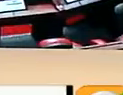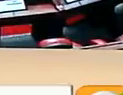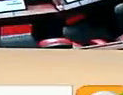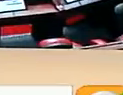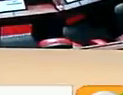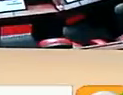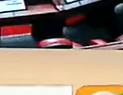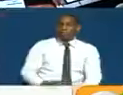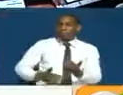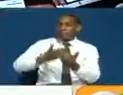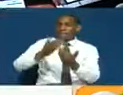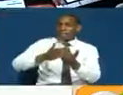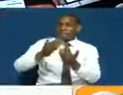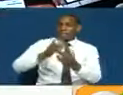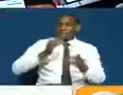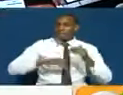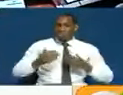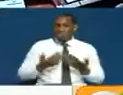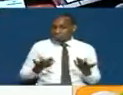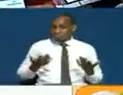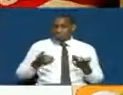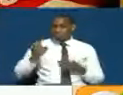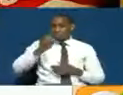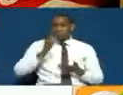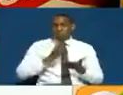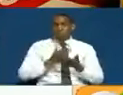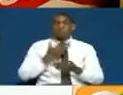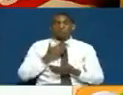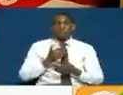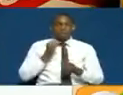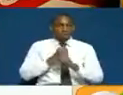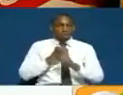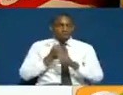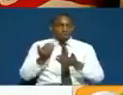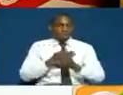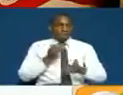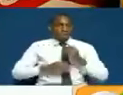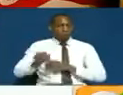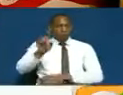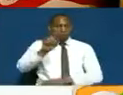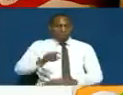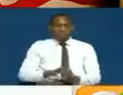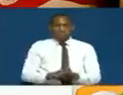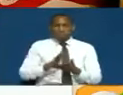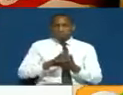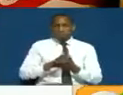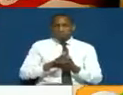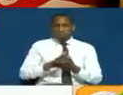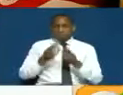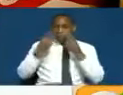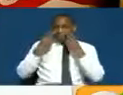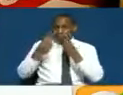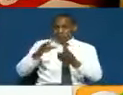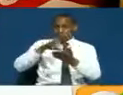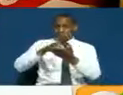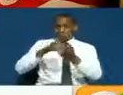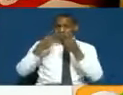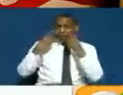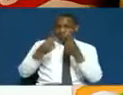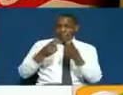Do we care about corruption? Do we want to fight it? Going by the events I've witnessed in